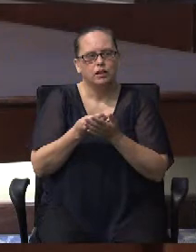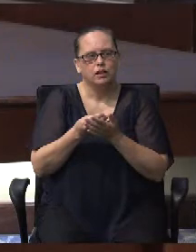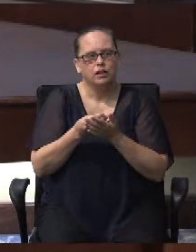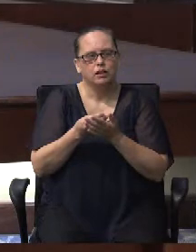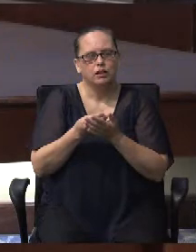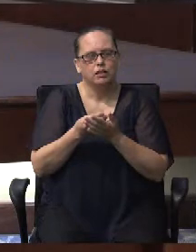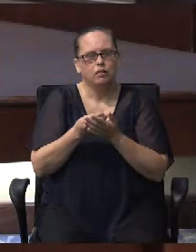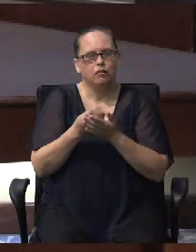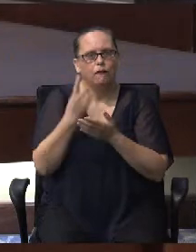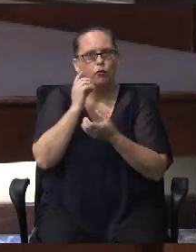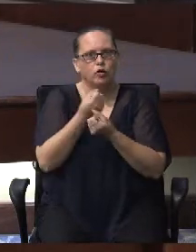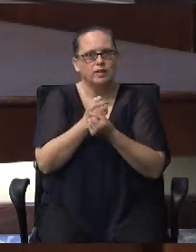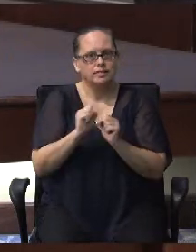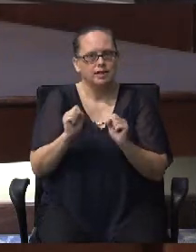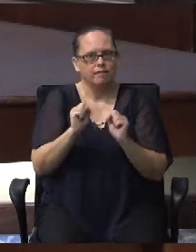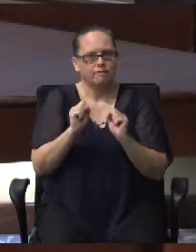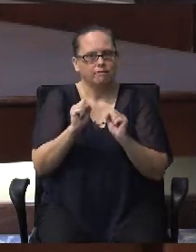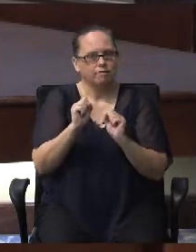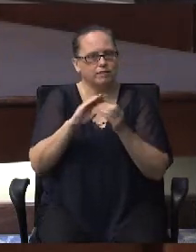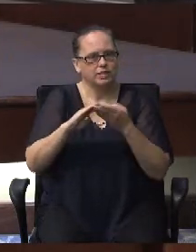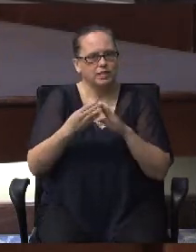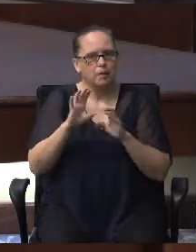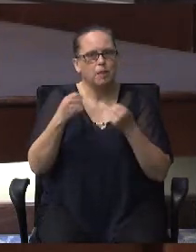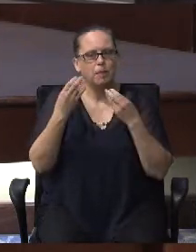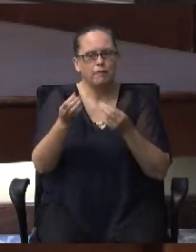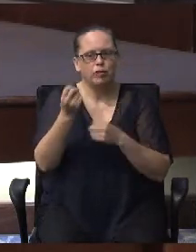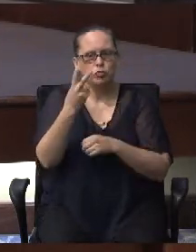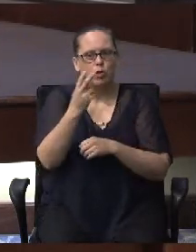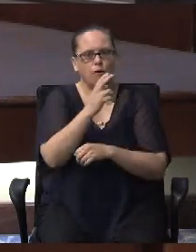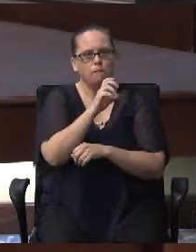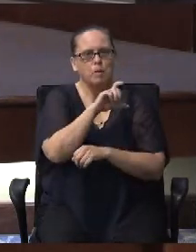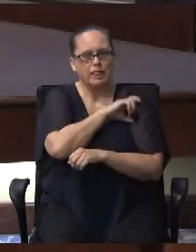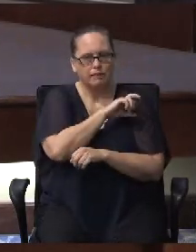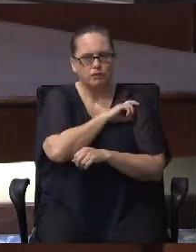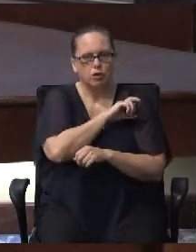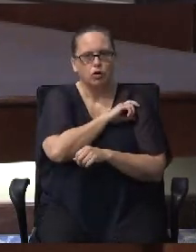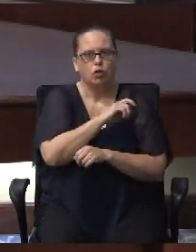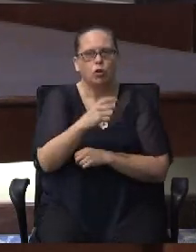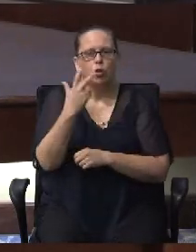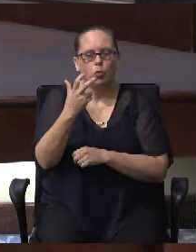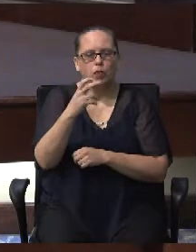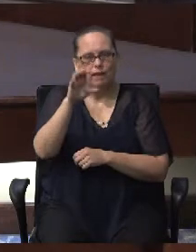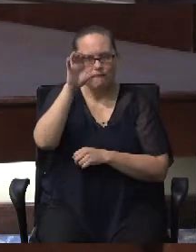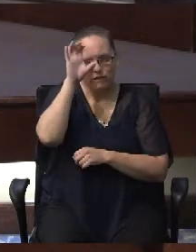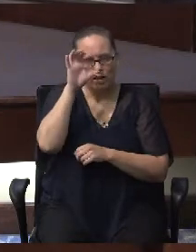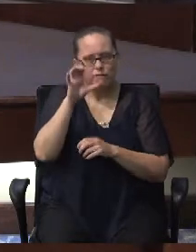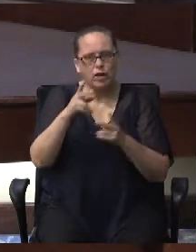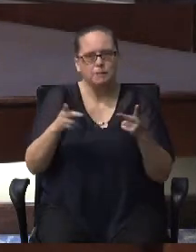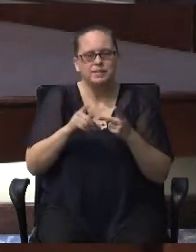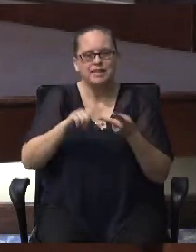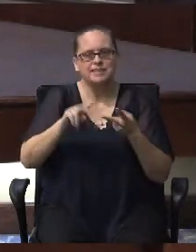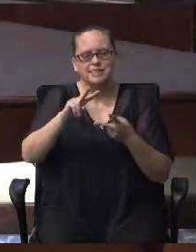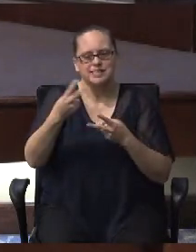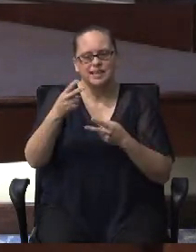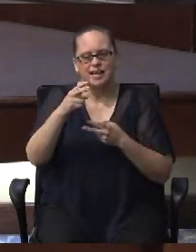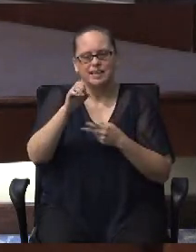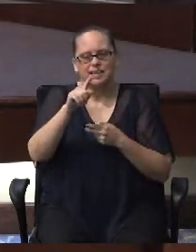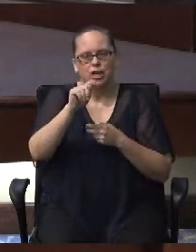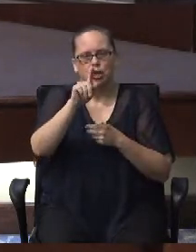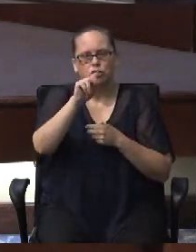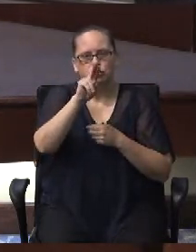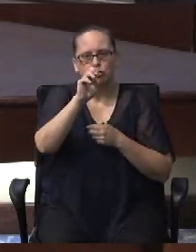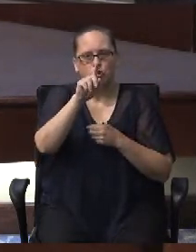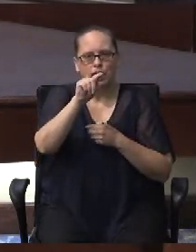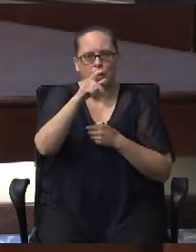for a safe and resilient city by funding 12 police officers, 3 new firefighter positions, and a second set of turnout gear for